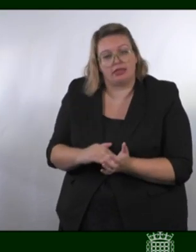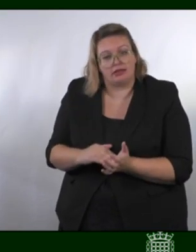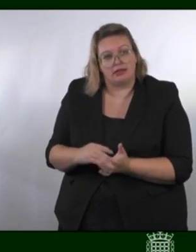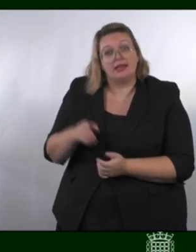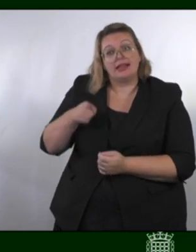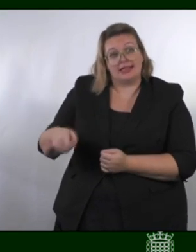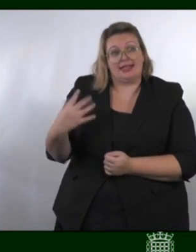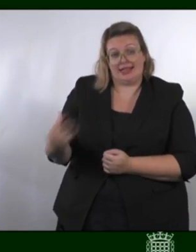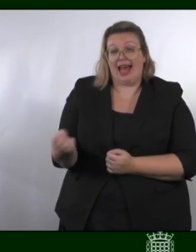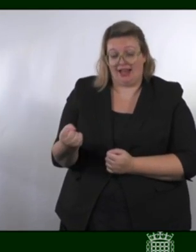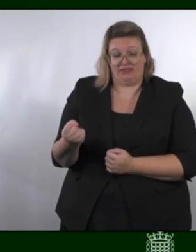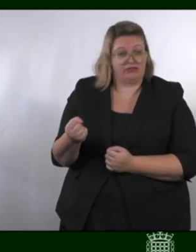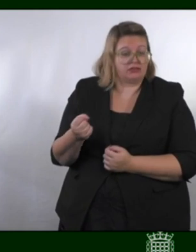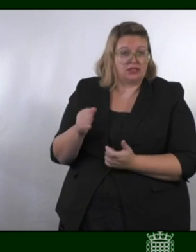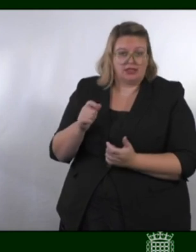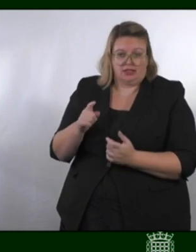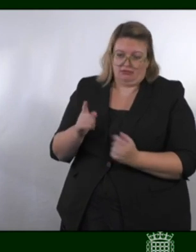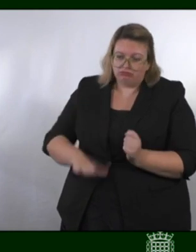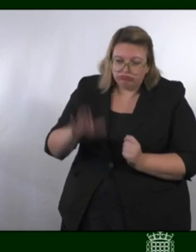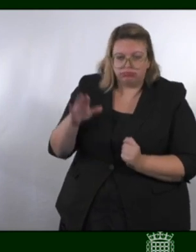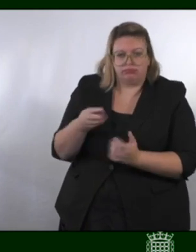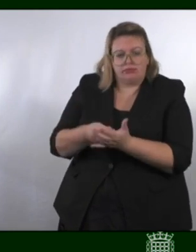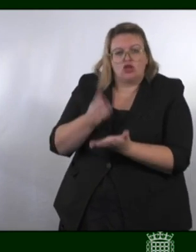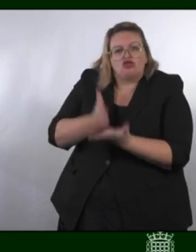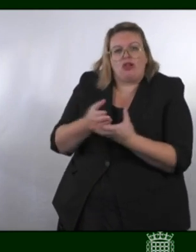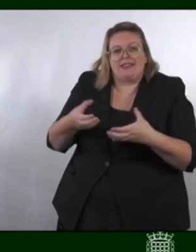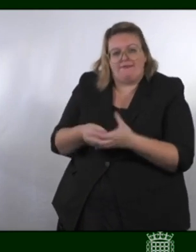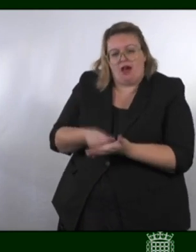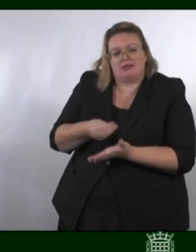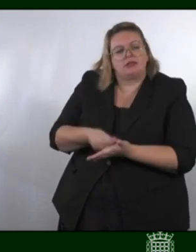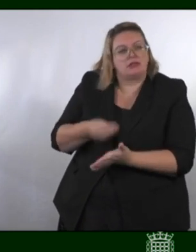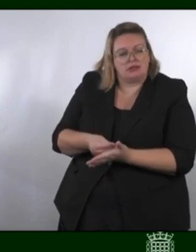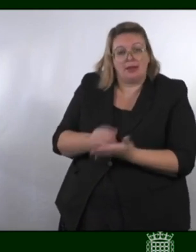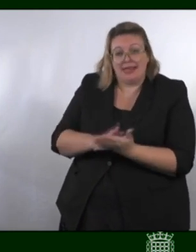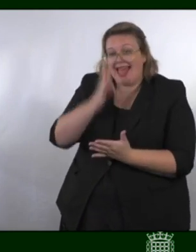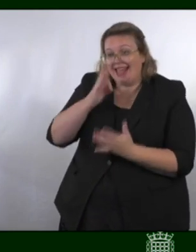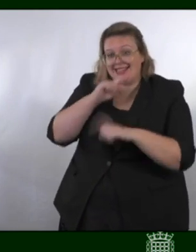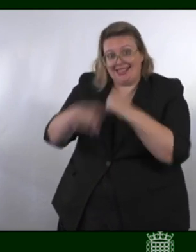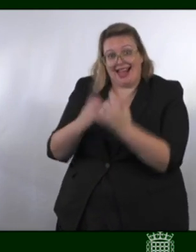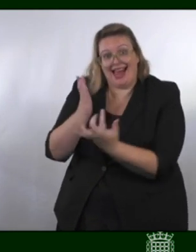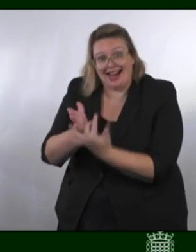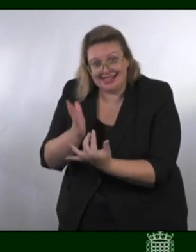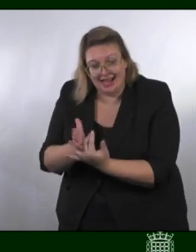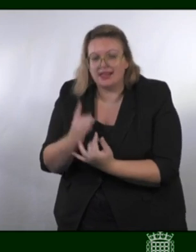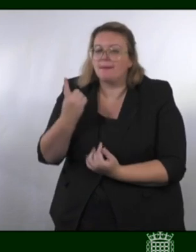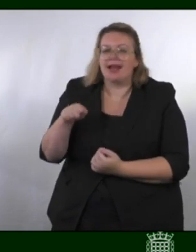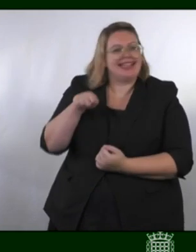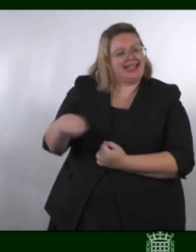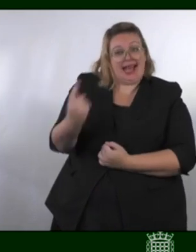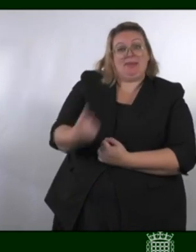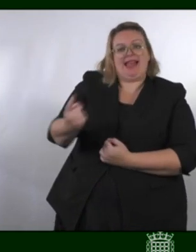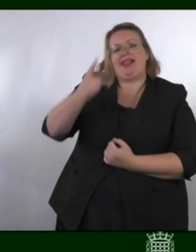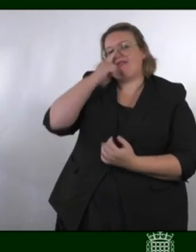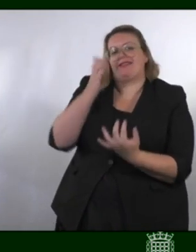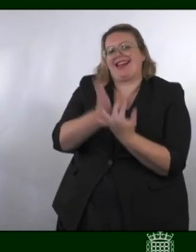disabilities mean he can't manage his own finances, so he can't access these savings. Government rules on child trust fund